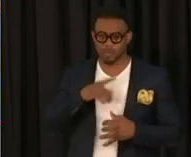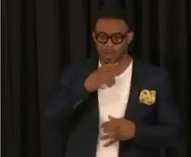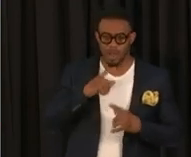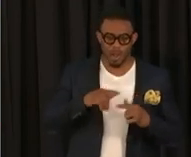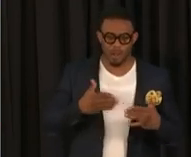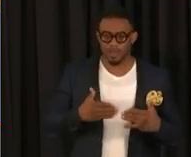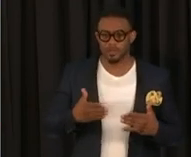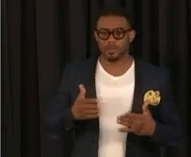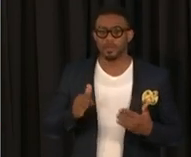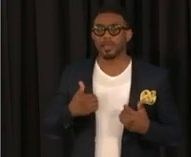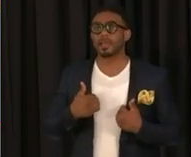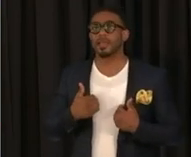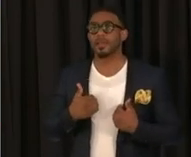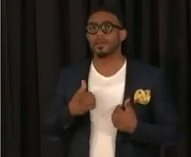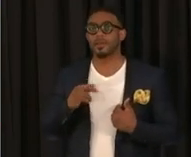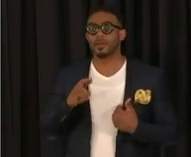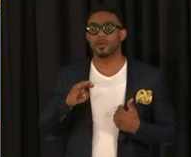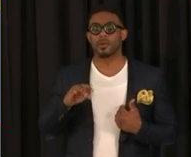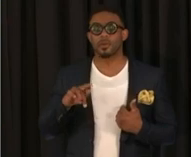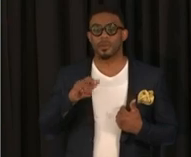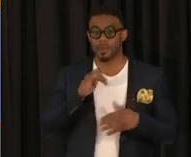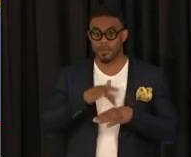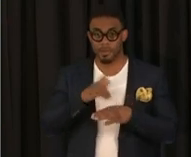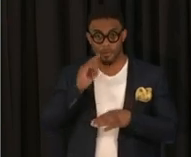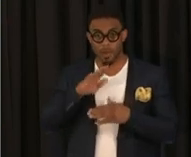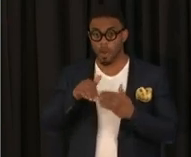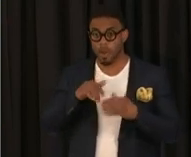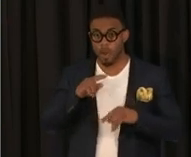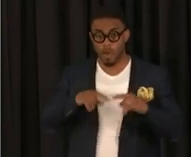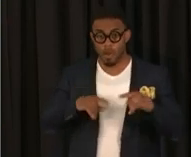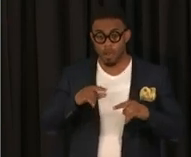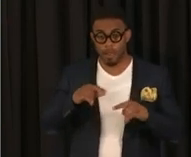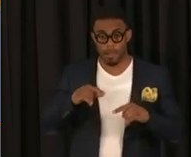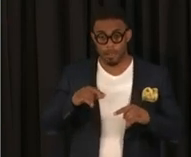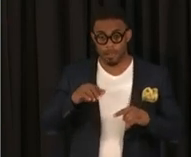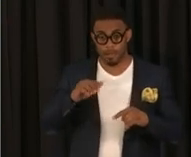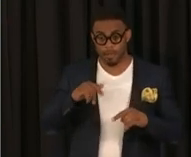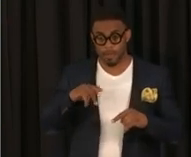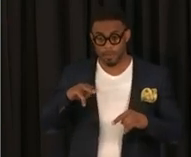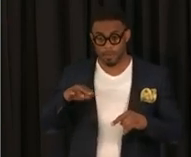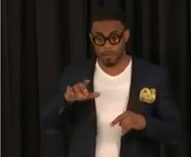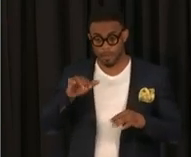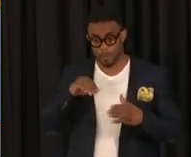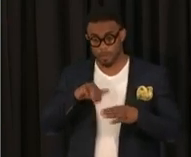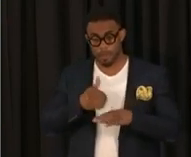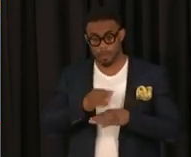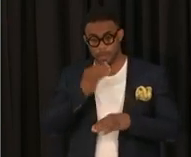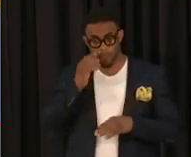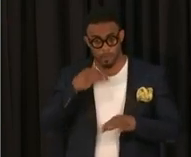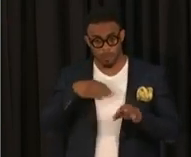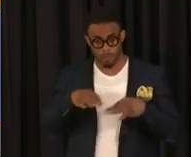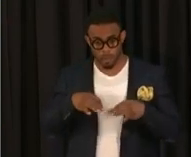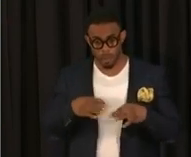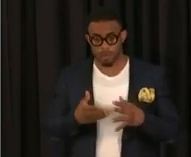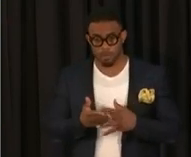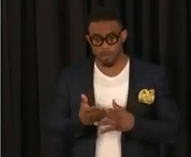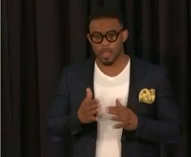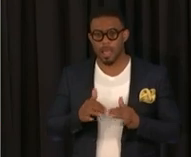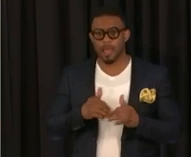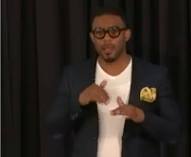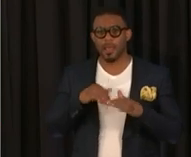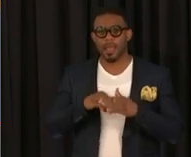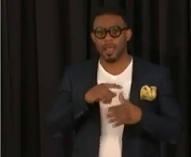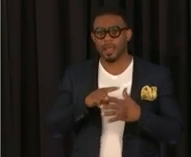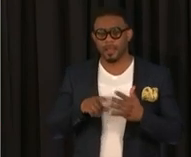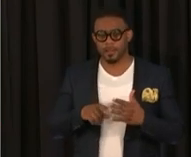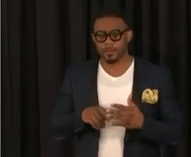dishwashers, dryers, all of those things. We have rebates that are available for all sorts of appliances that you would put in your home. And so we can walk you through how